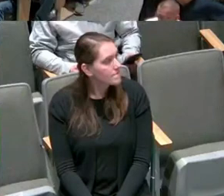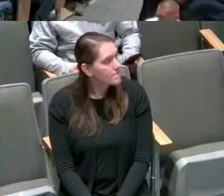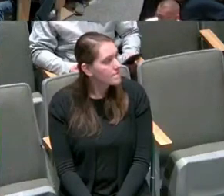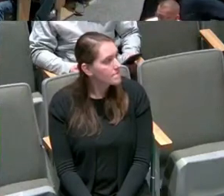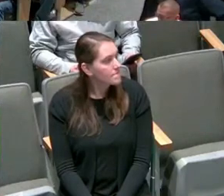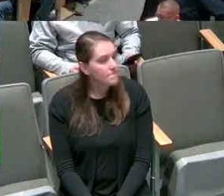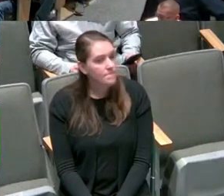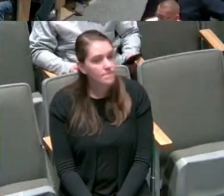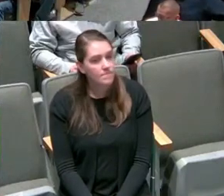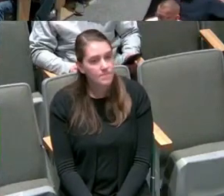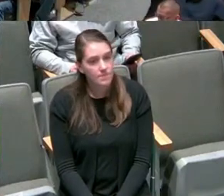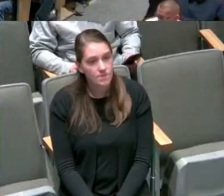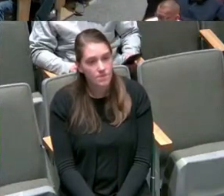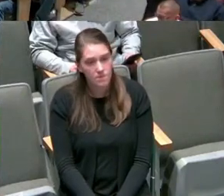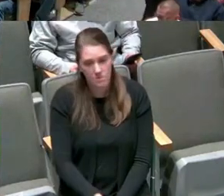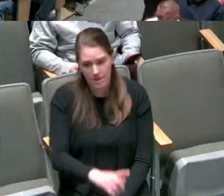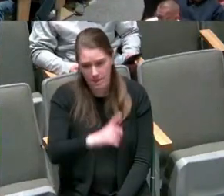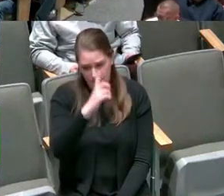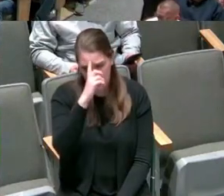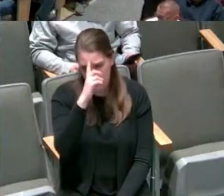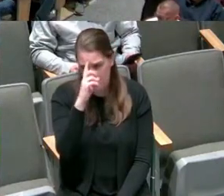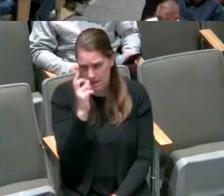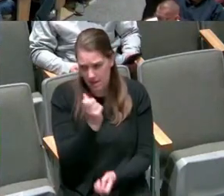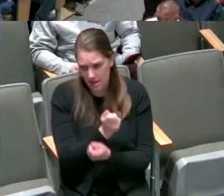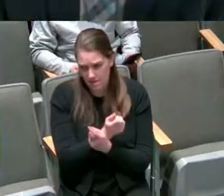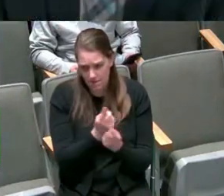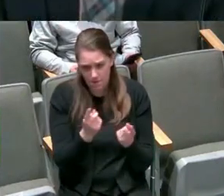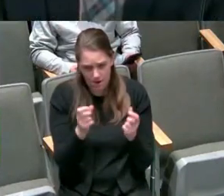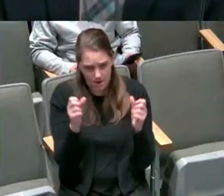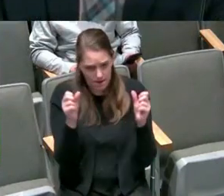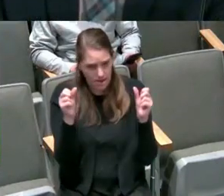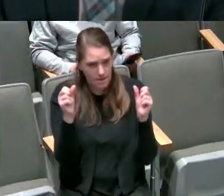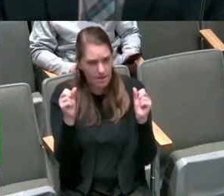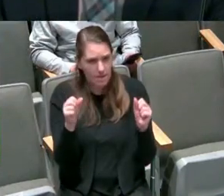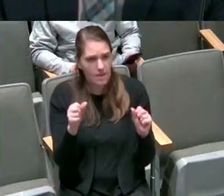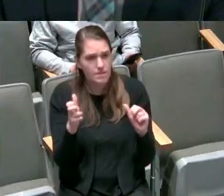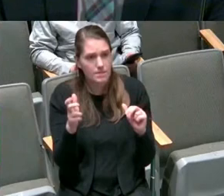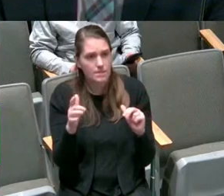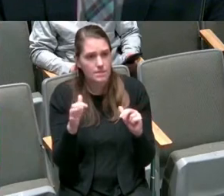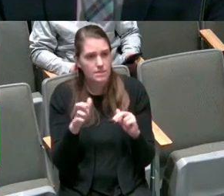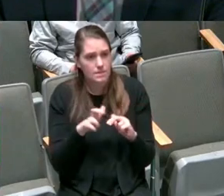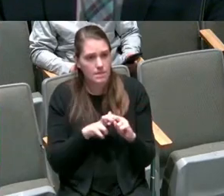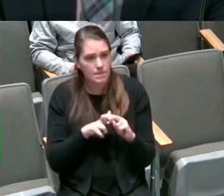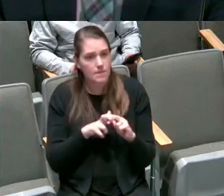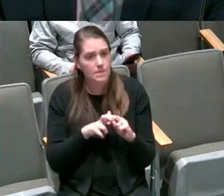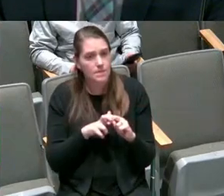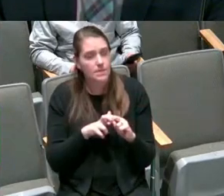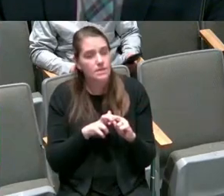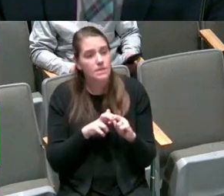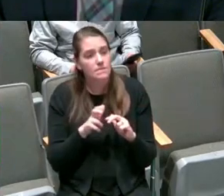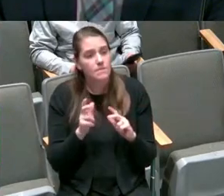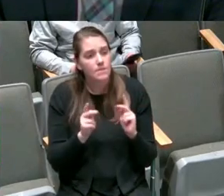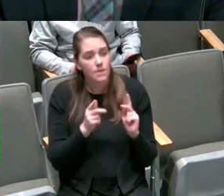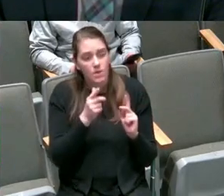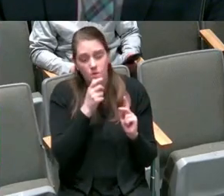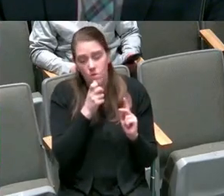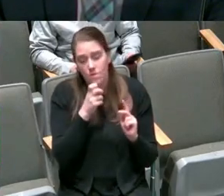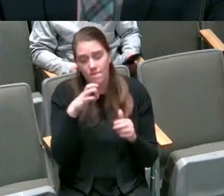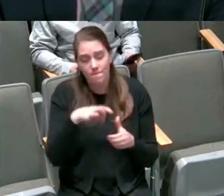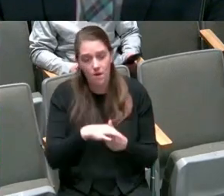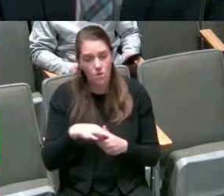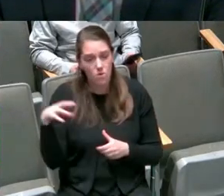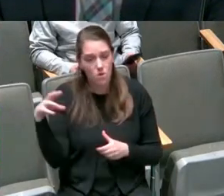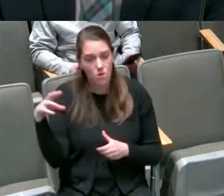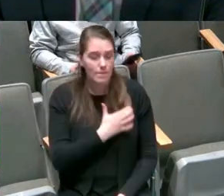so I think everybody can be seated and then those folks who are voting no please stand up with